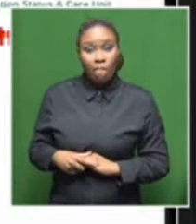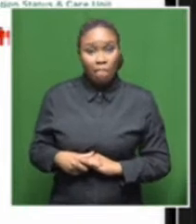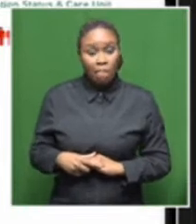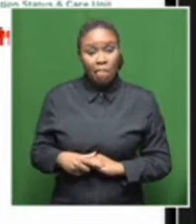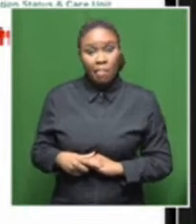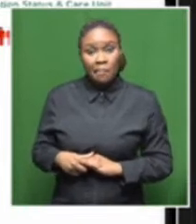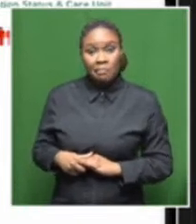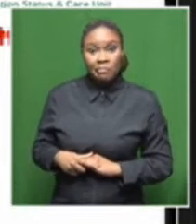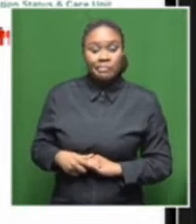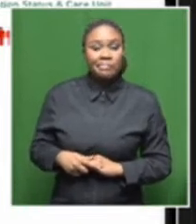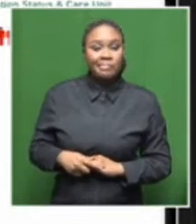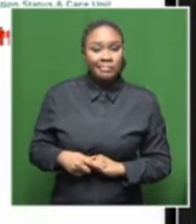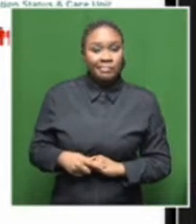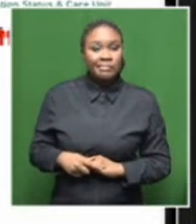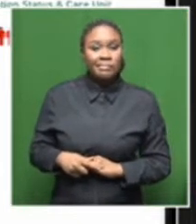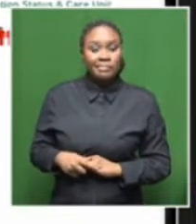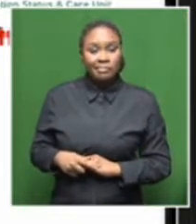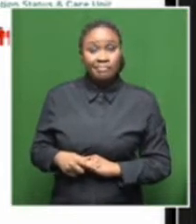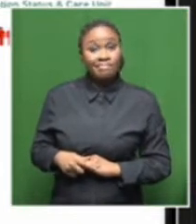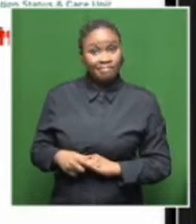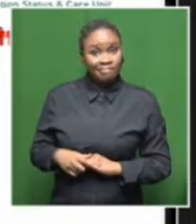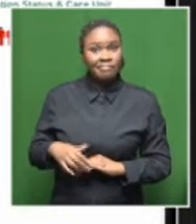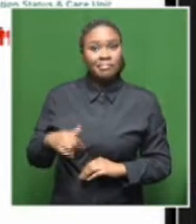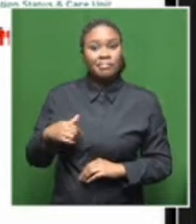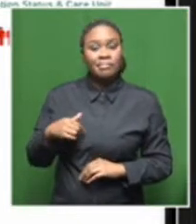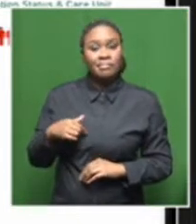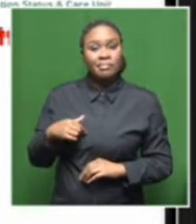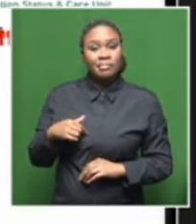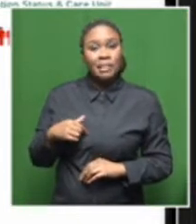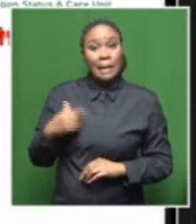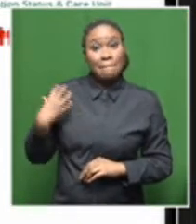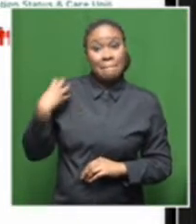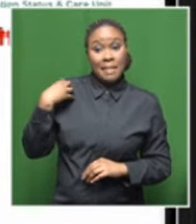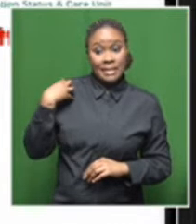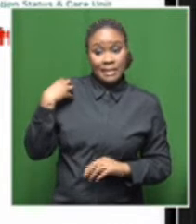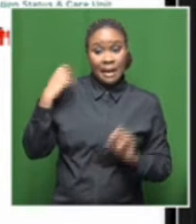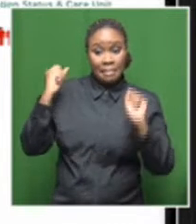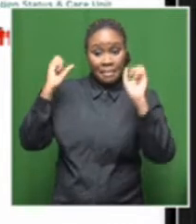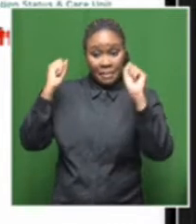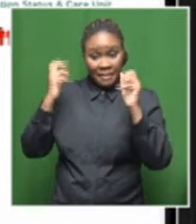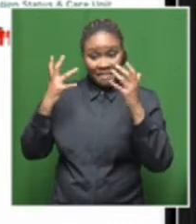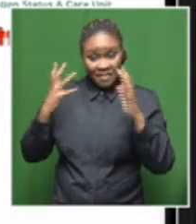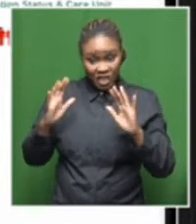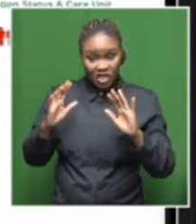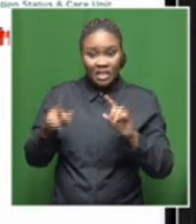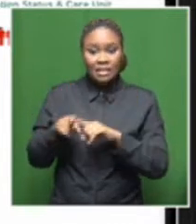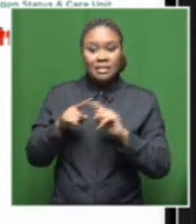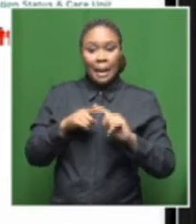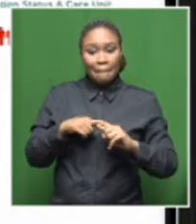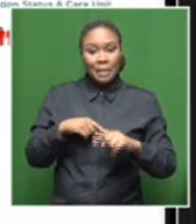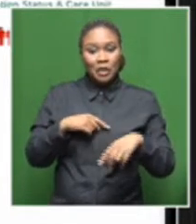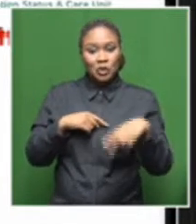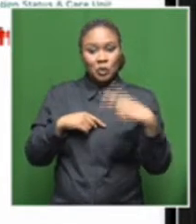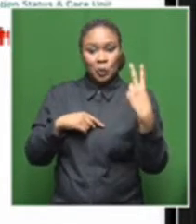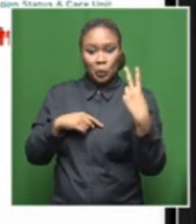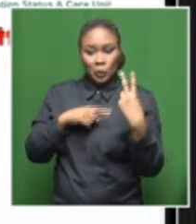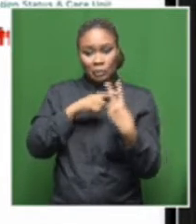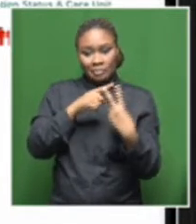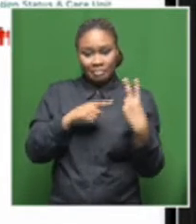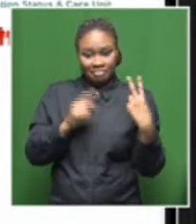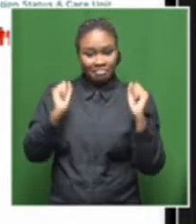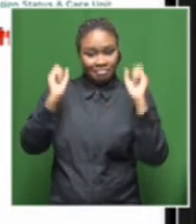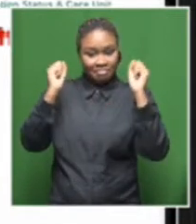2 previous presentations and in what the minister said in his introductory comments. And this is who is ending up